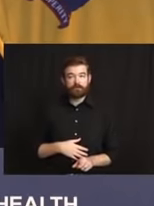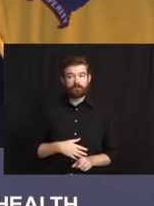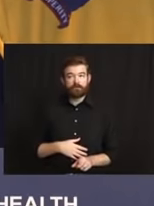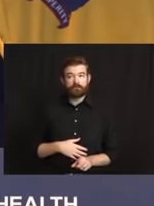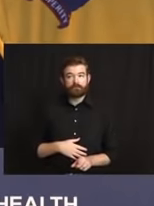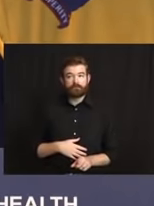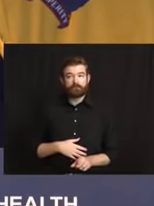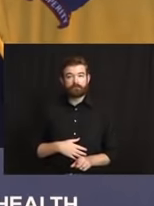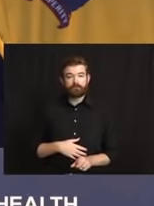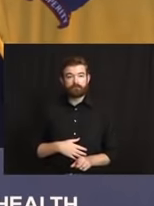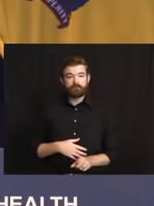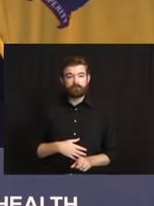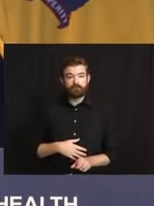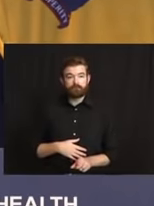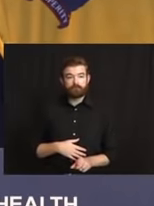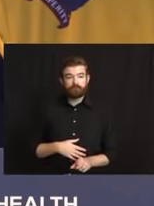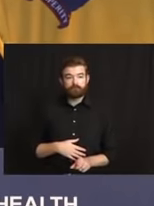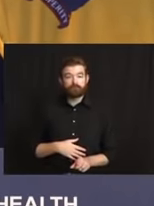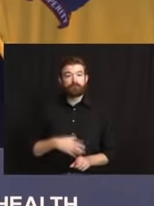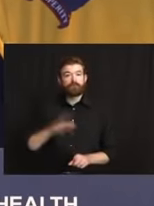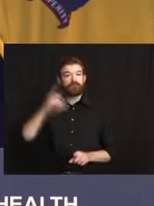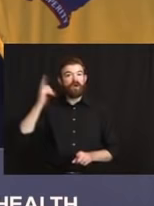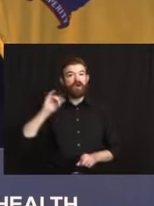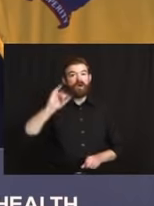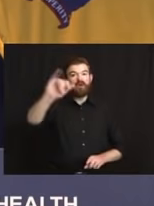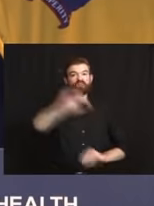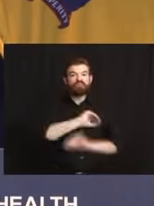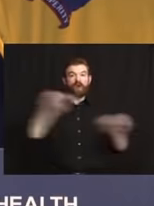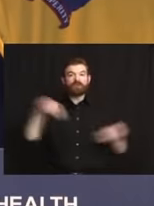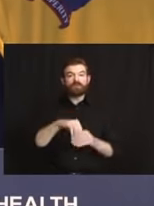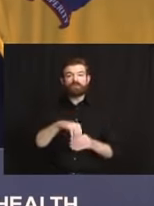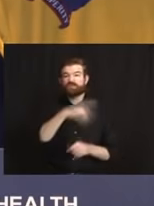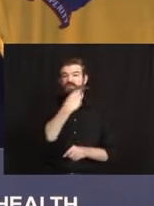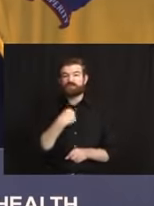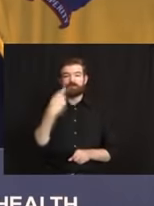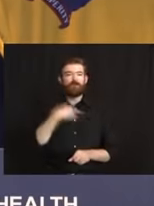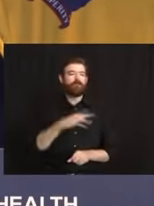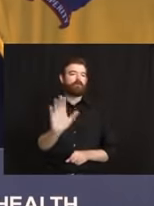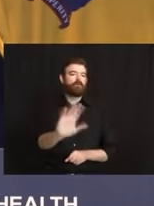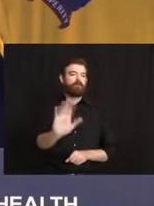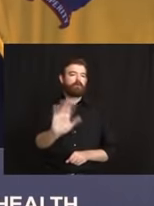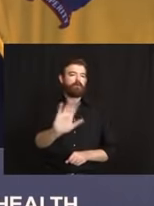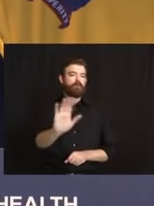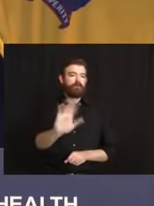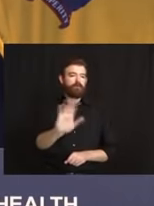have to drive rate of transmission, to not only get it down as we have, but keep it down,